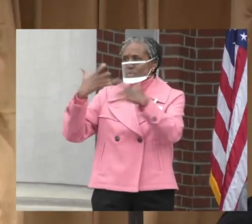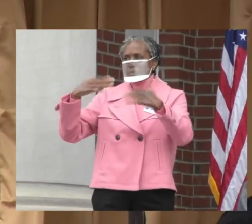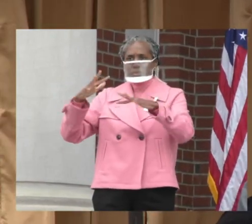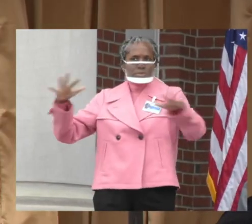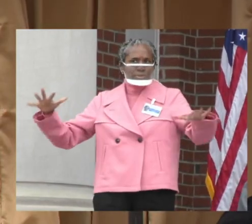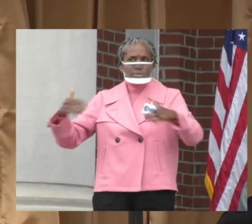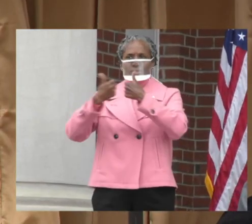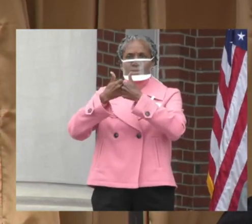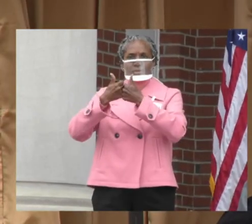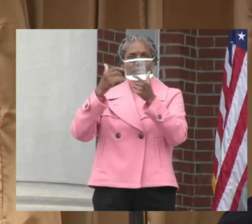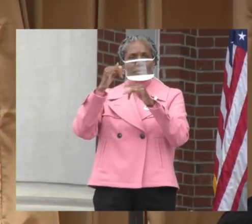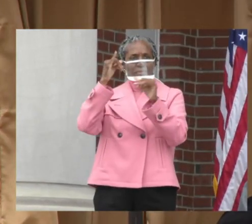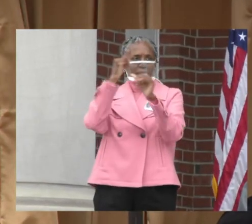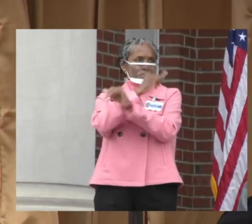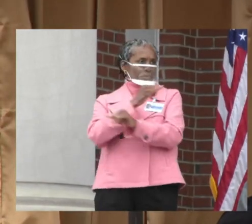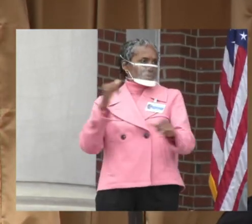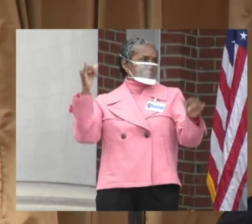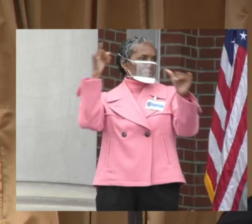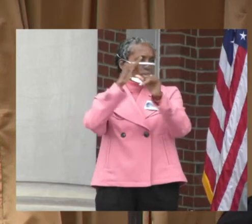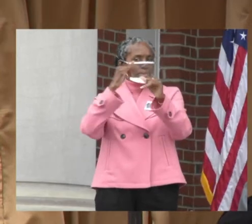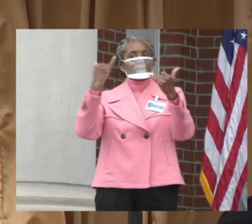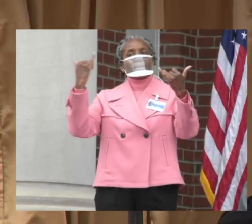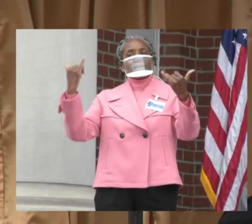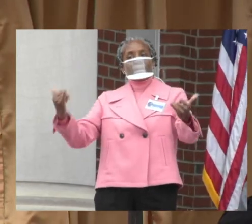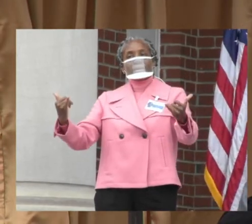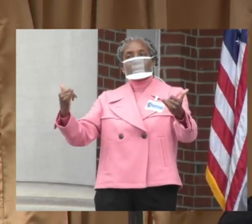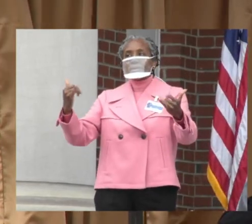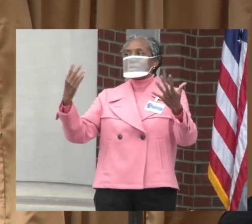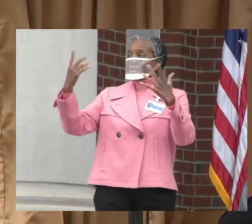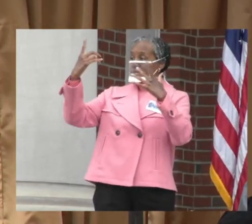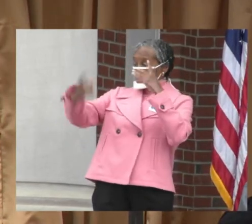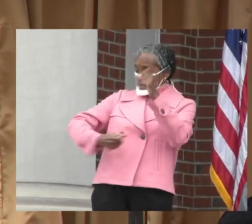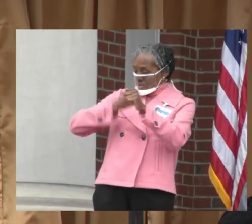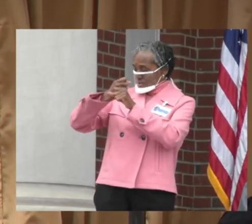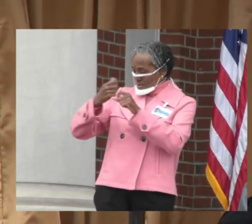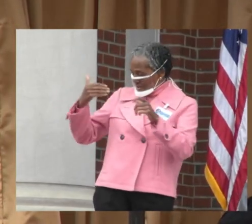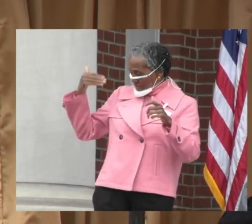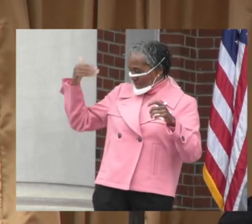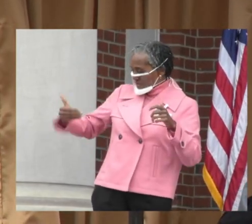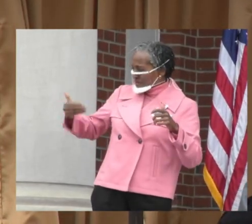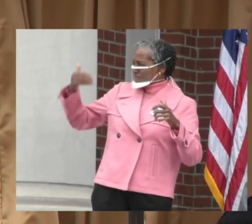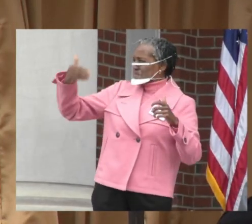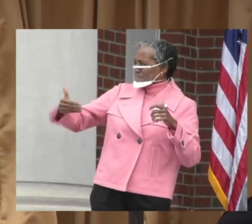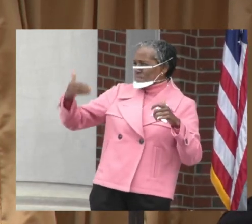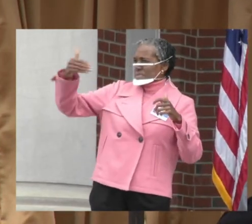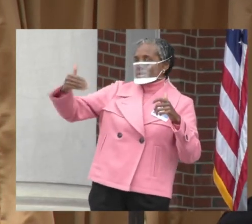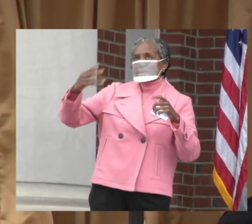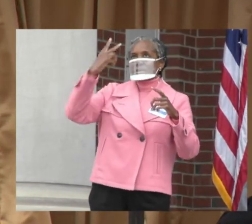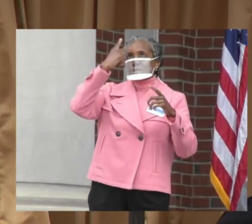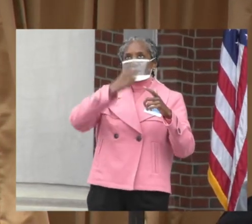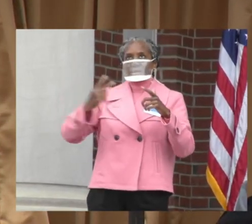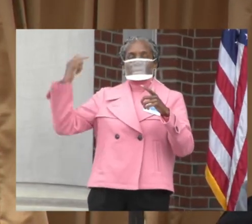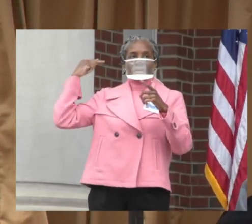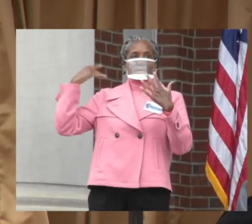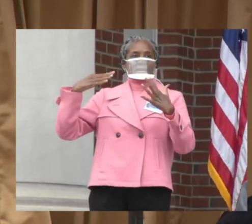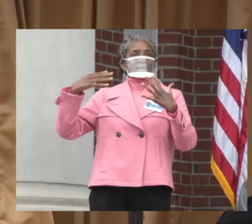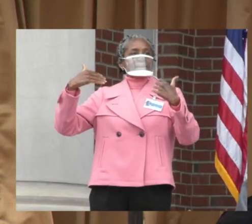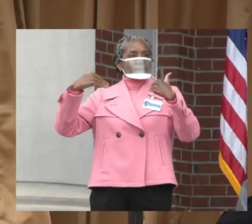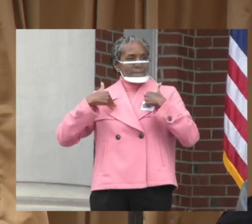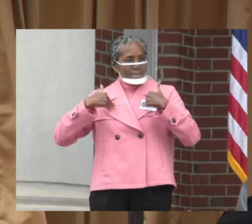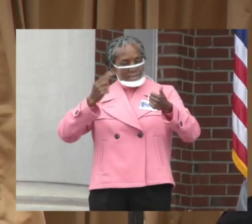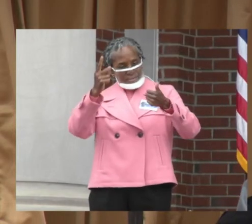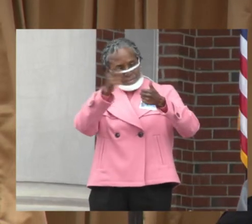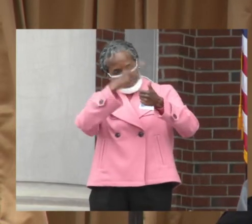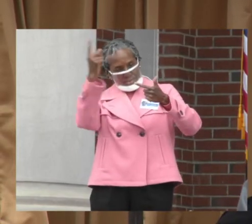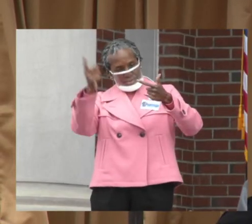very least. And as they develop and unfolded, most of us were reminded of how much we have.